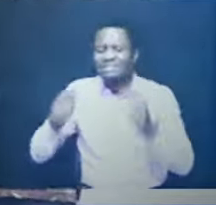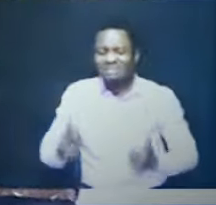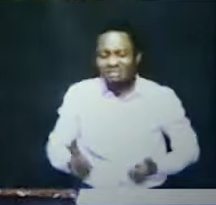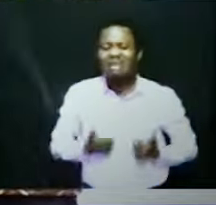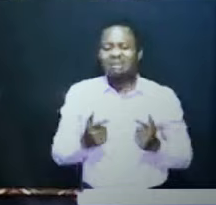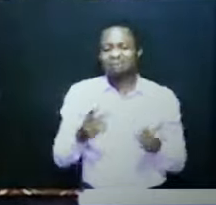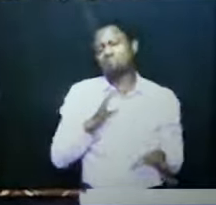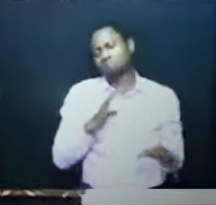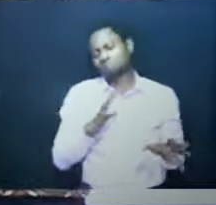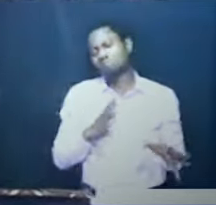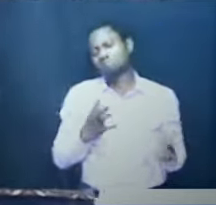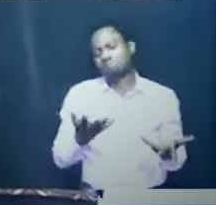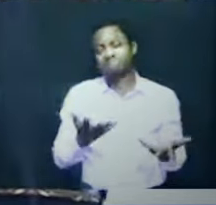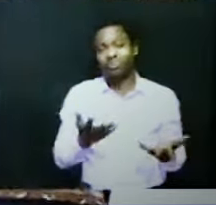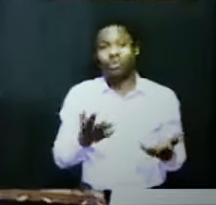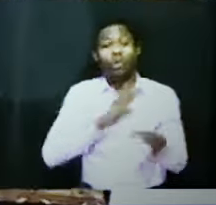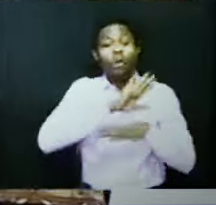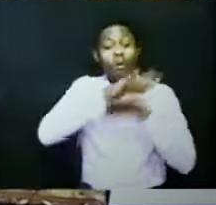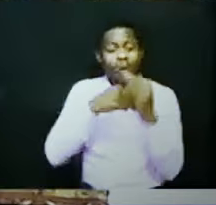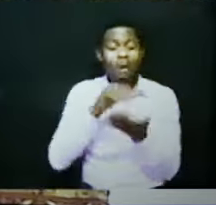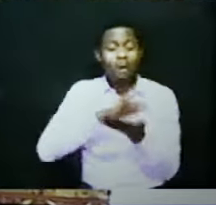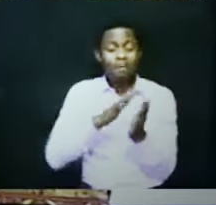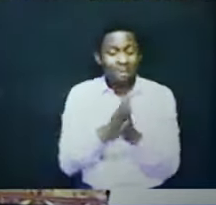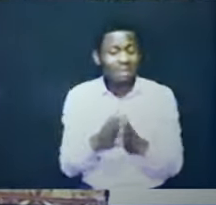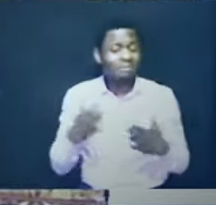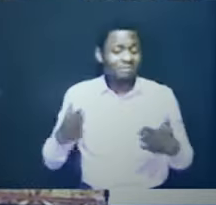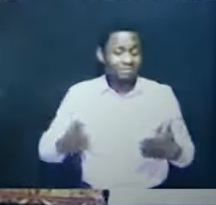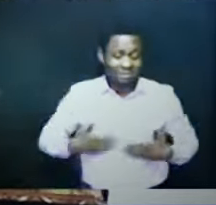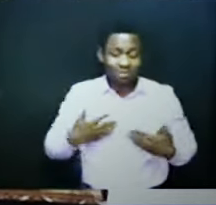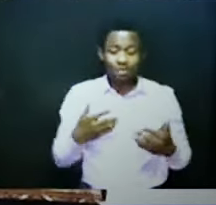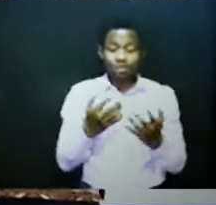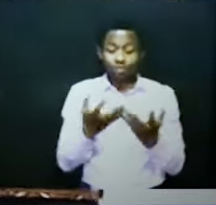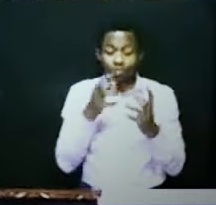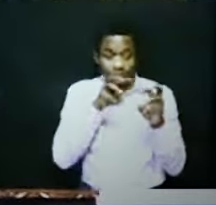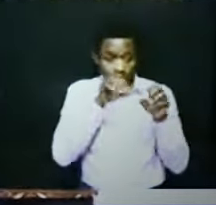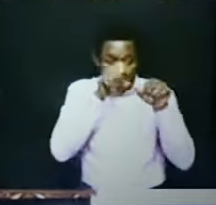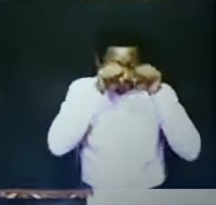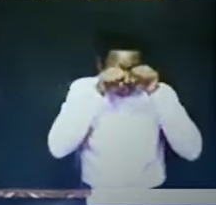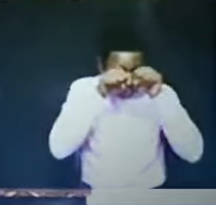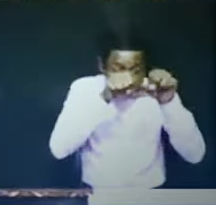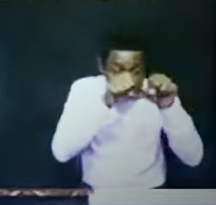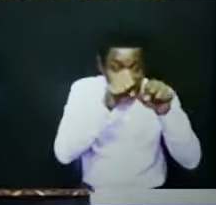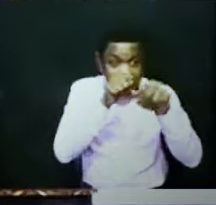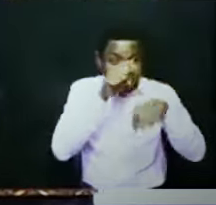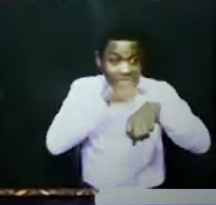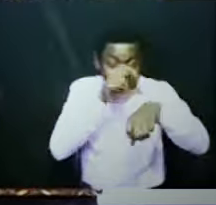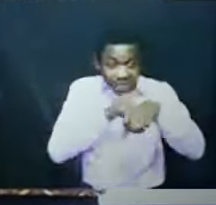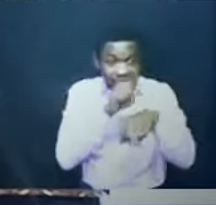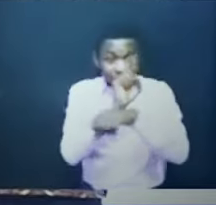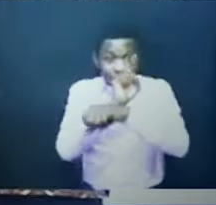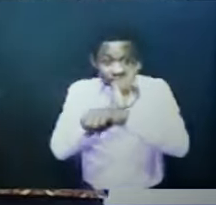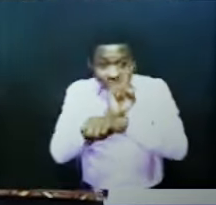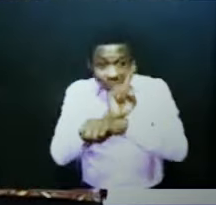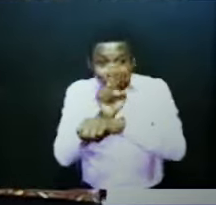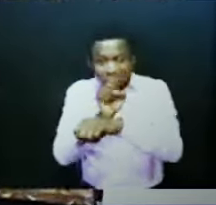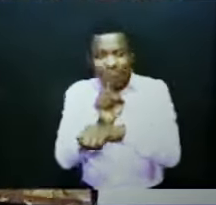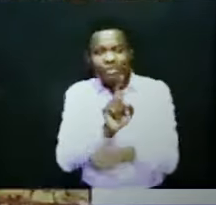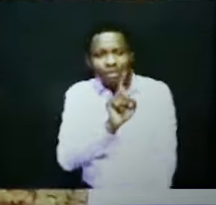all get elated when the clock goes past the midnight